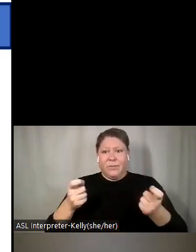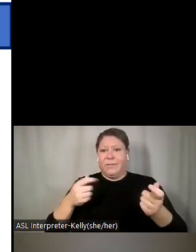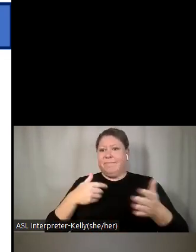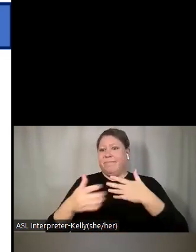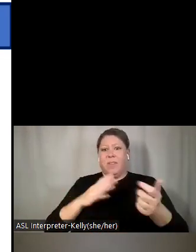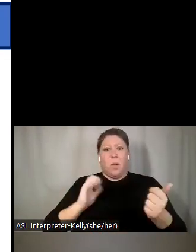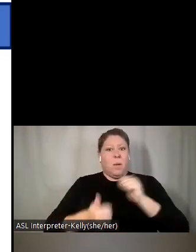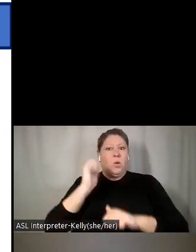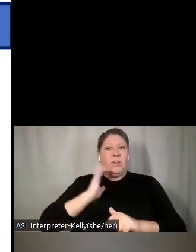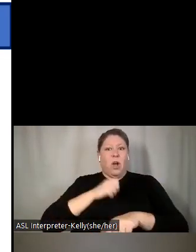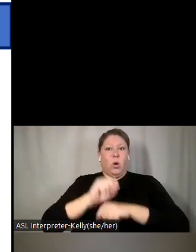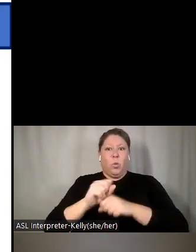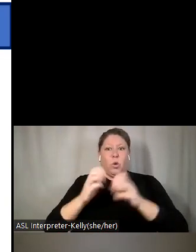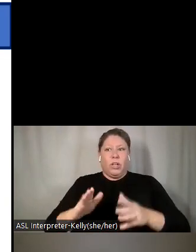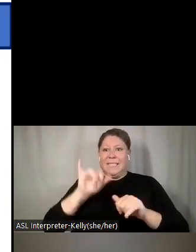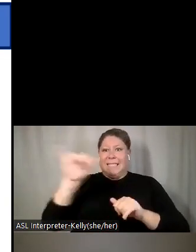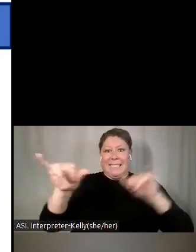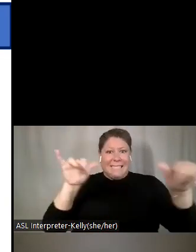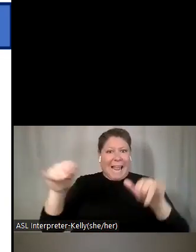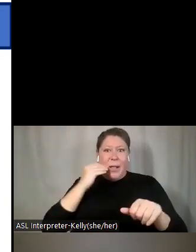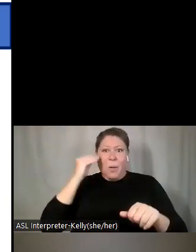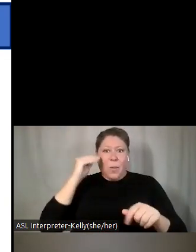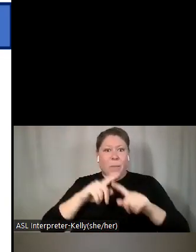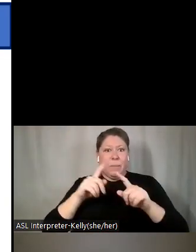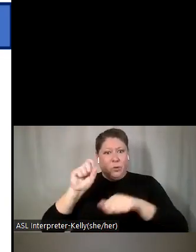within CDPH. Next slide.